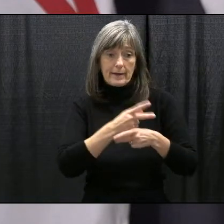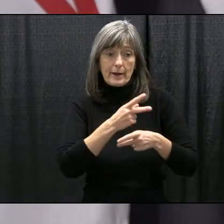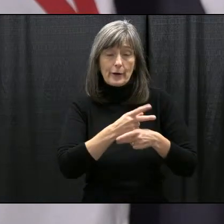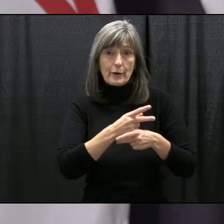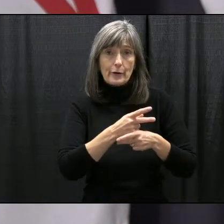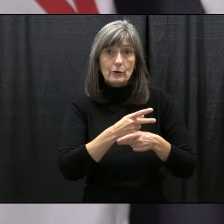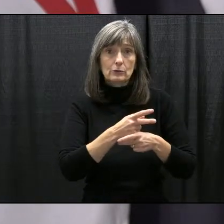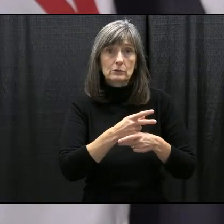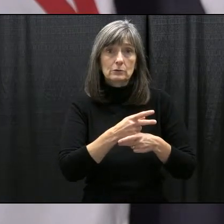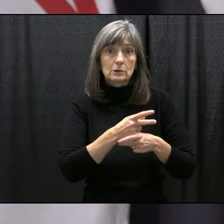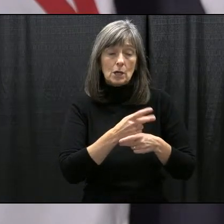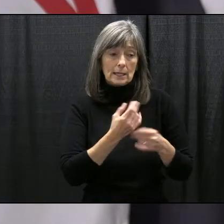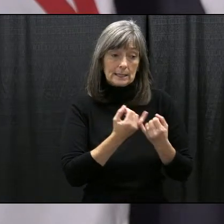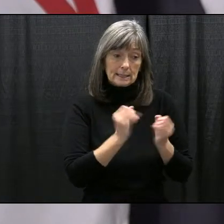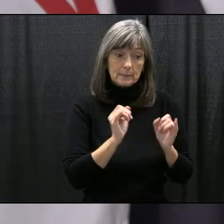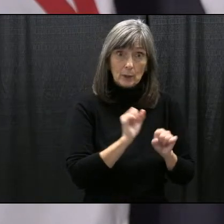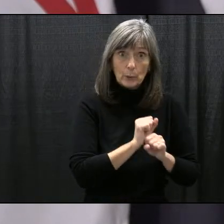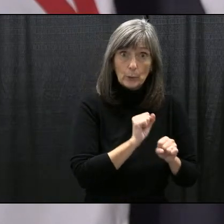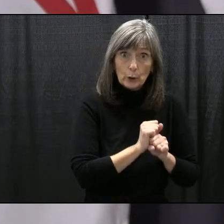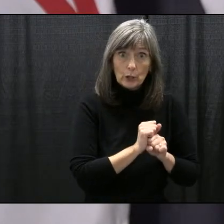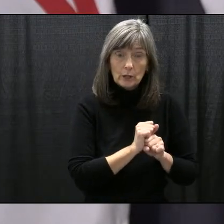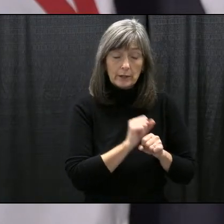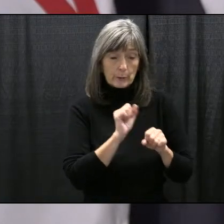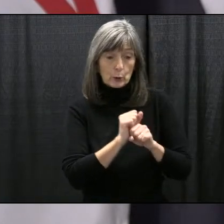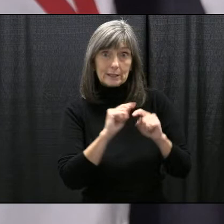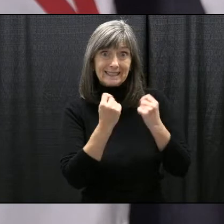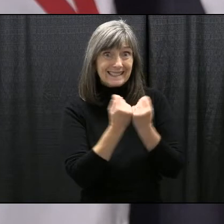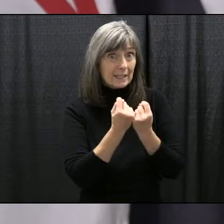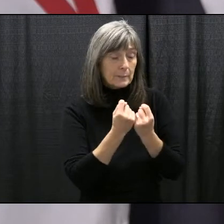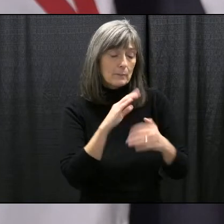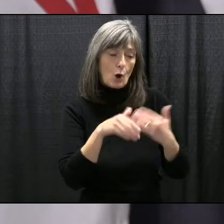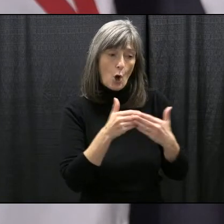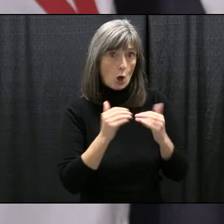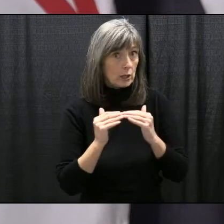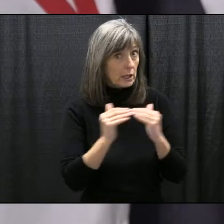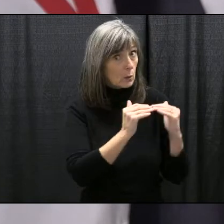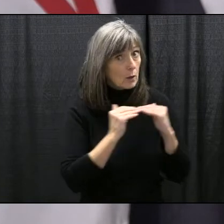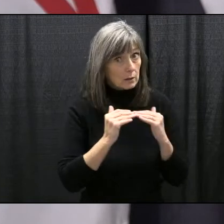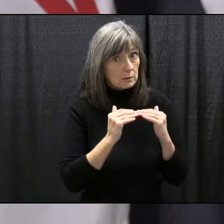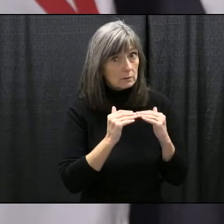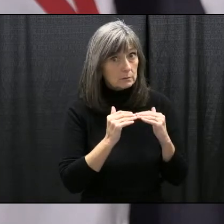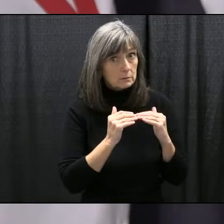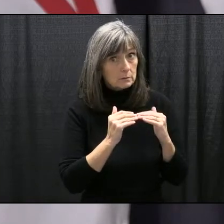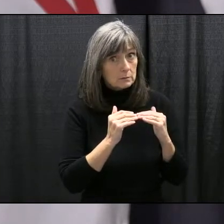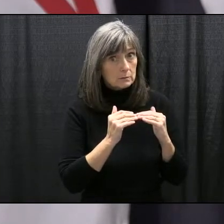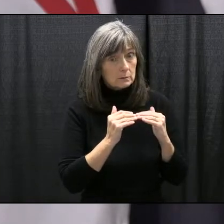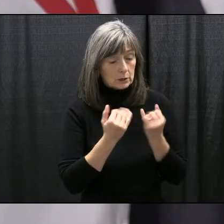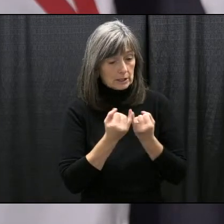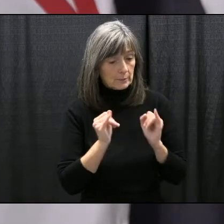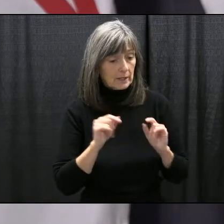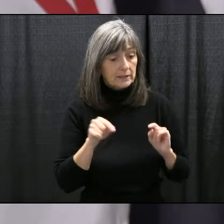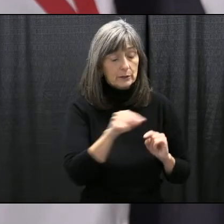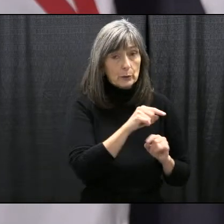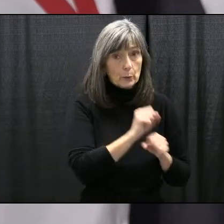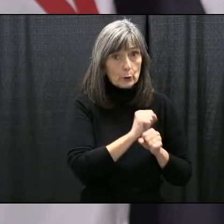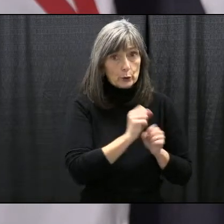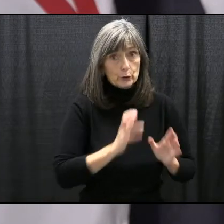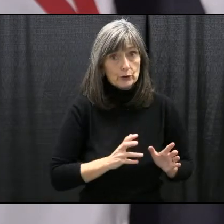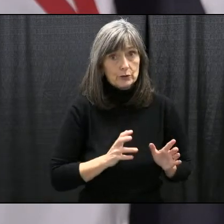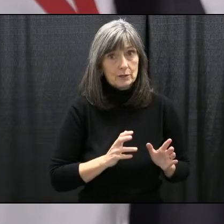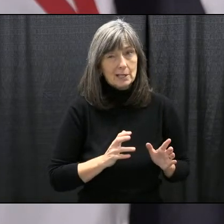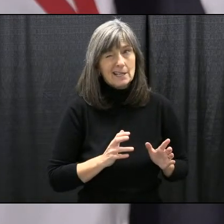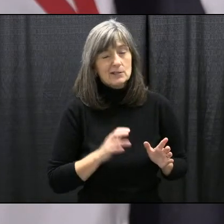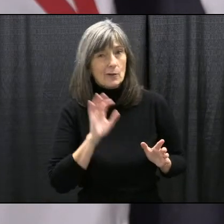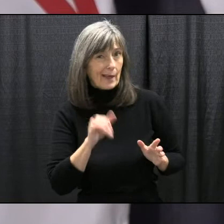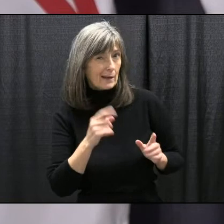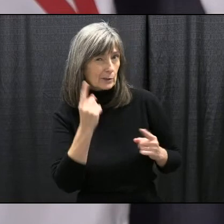team environment, but it's a team of equals. And so I think there are all sorts of considerations like that that really need to